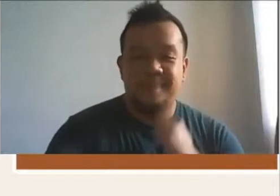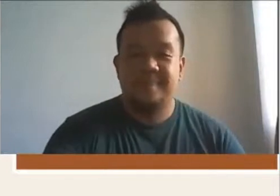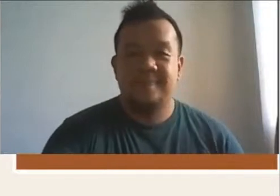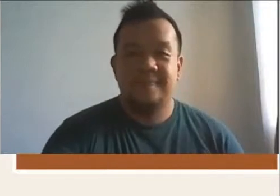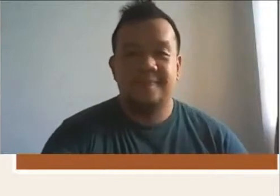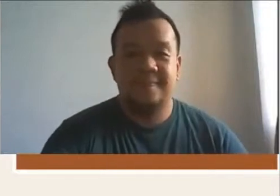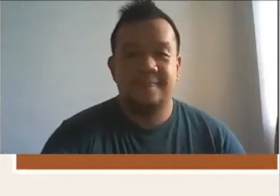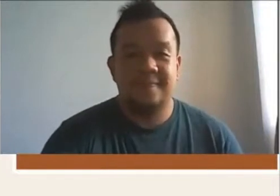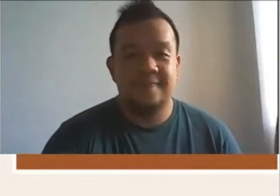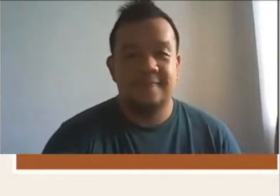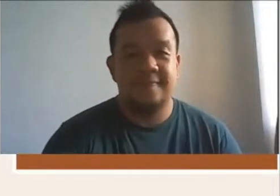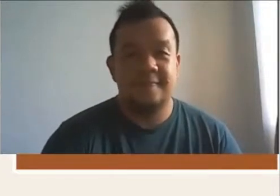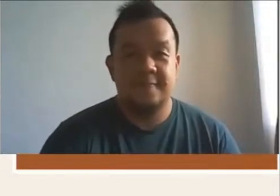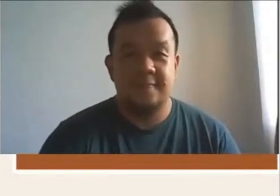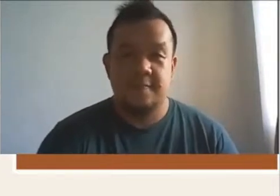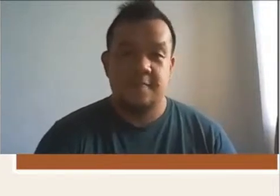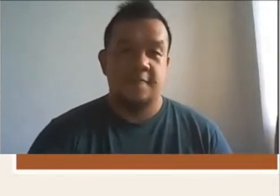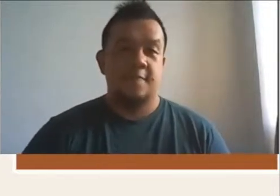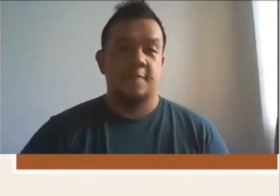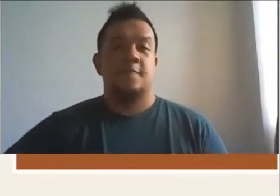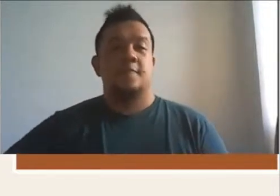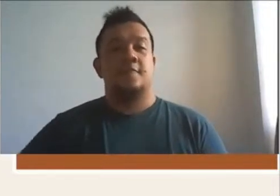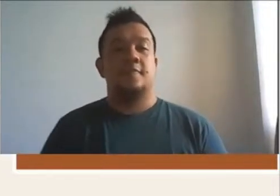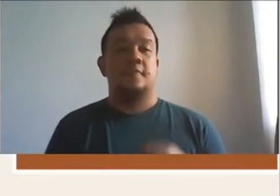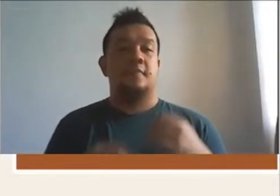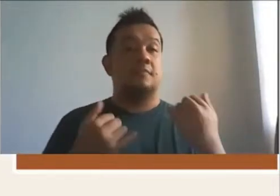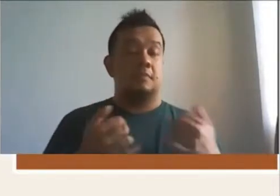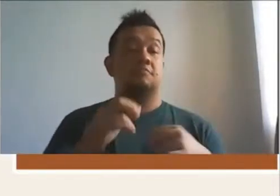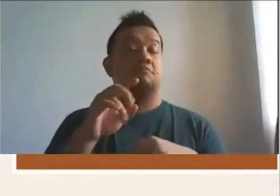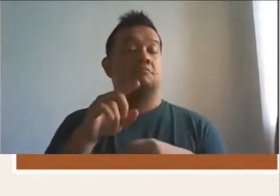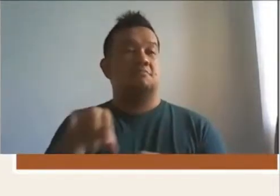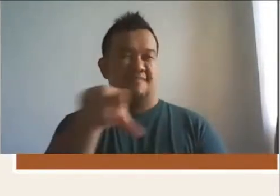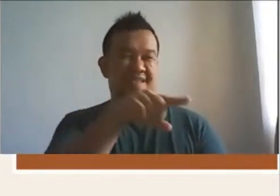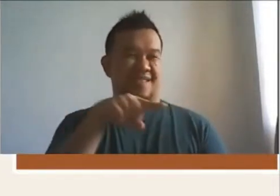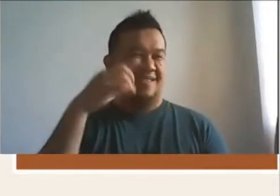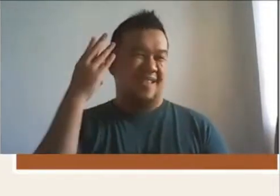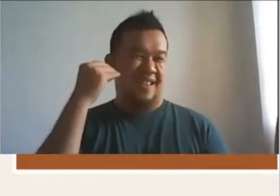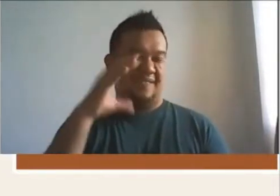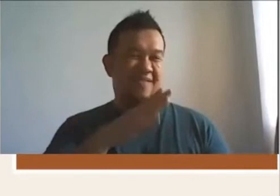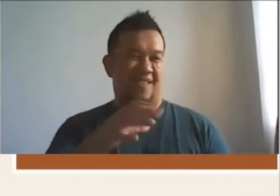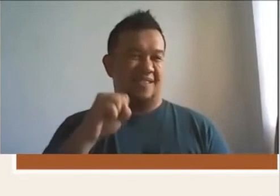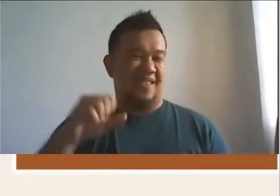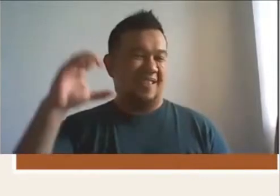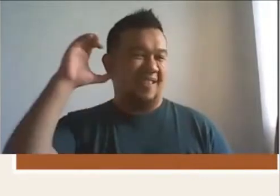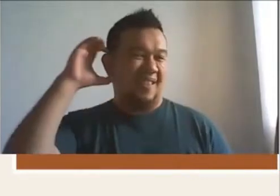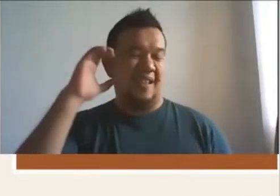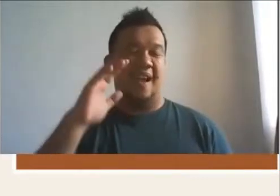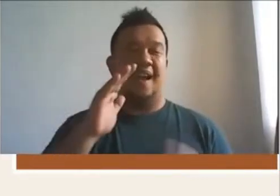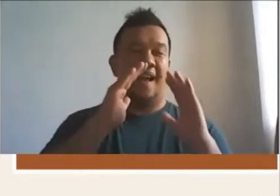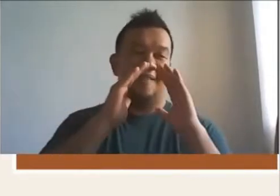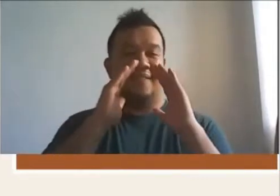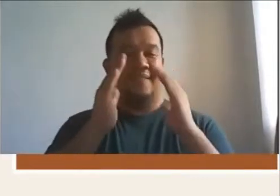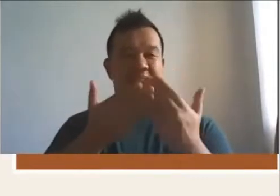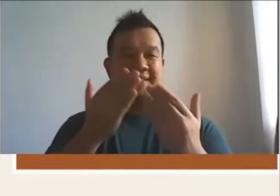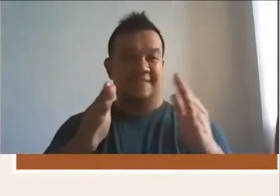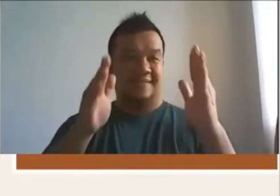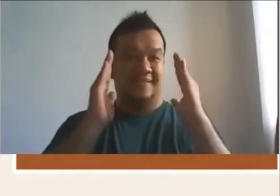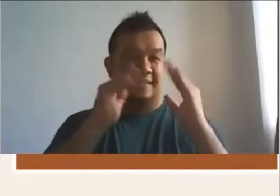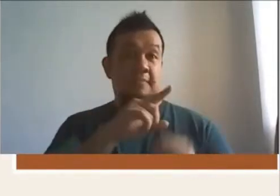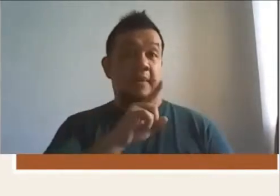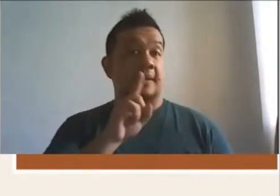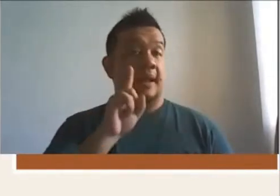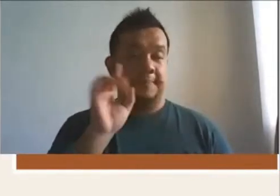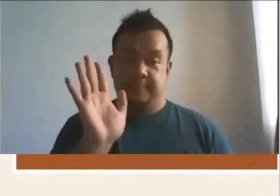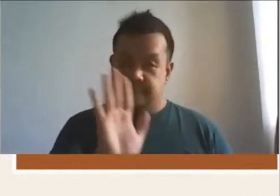For the hearing kasi, it's easy to call out your names or to call out everyone at once. Pero for us deaf, sometimes we use the light source. For example,